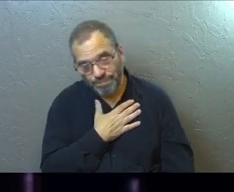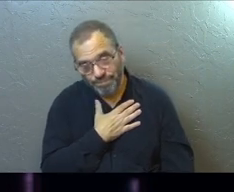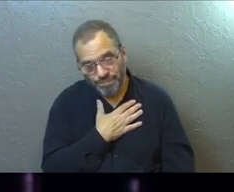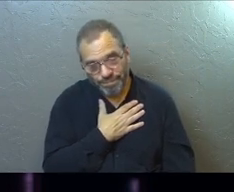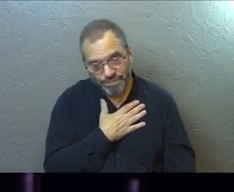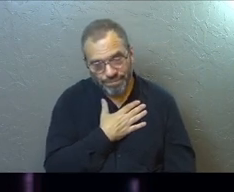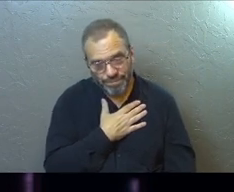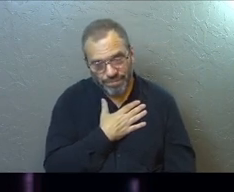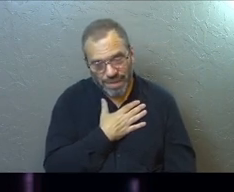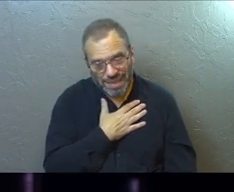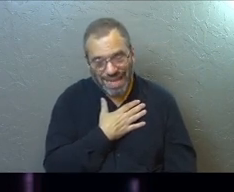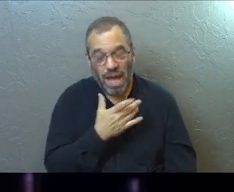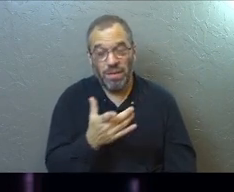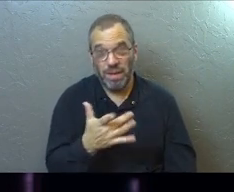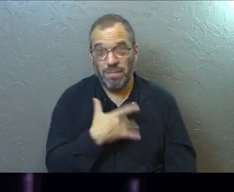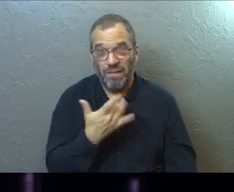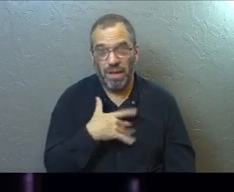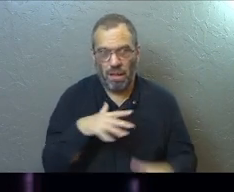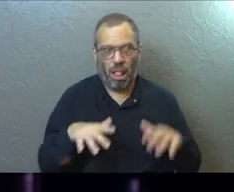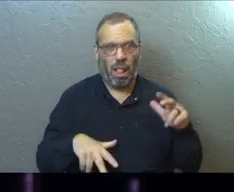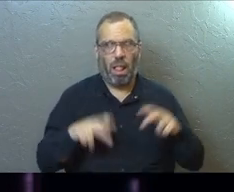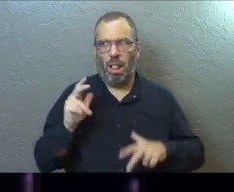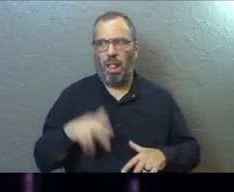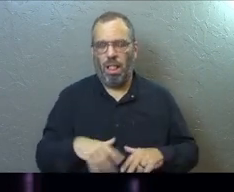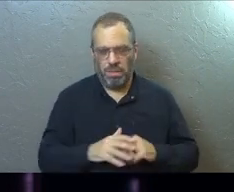Now this is where it might get wonky for you.